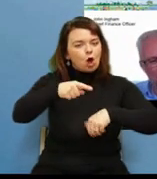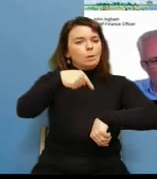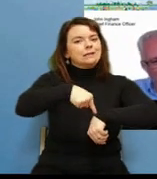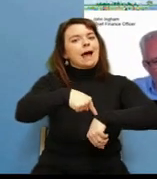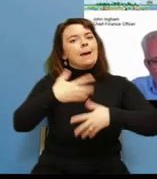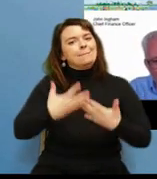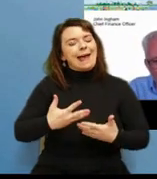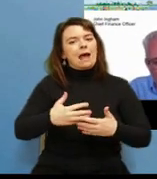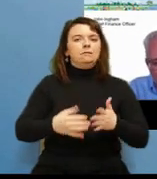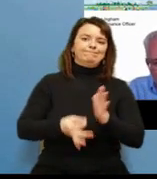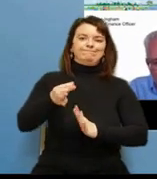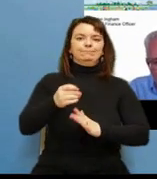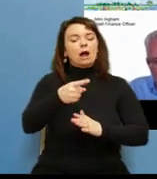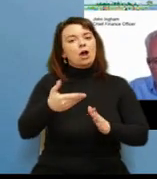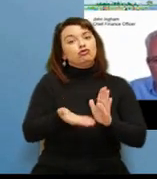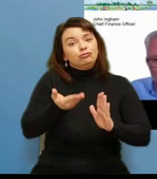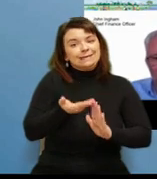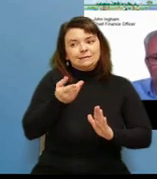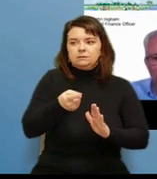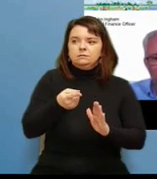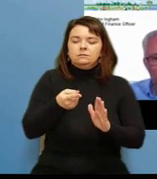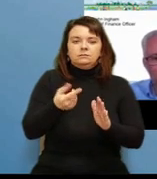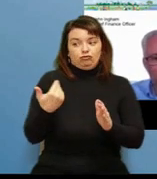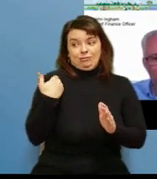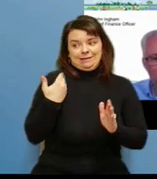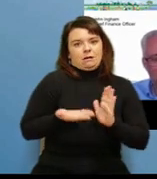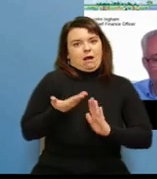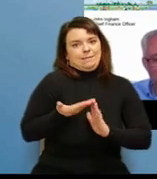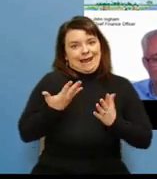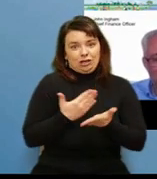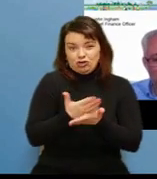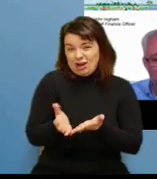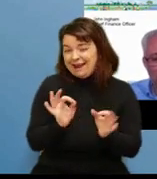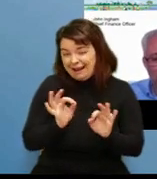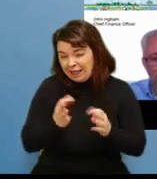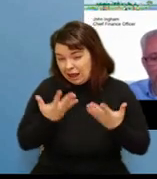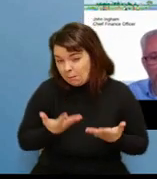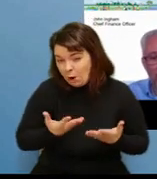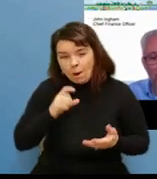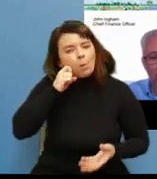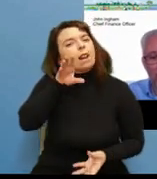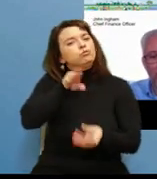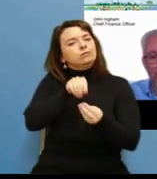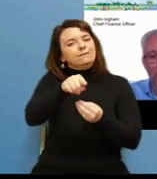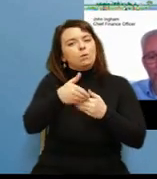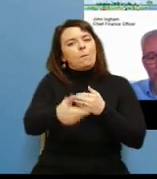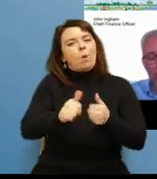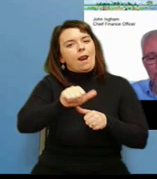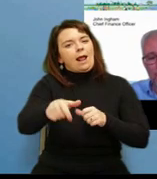But I don't have a recent update to be able to share, I'm afraid. So, you know, I would suggest actually a briefing for the next meeting would be